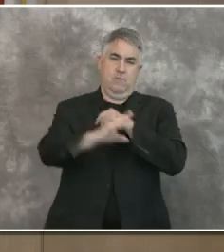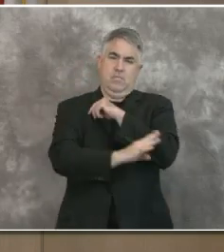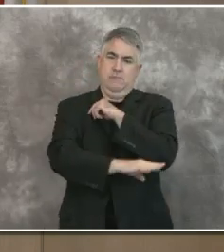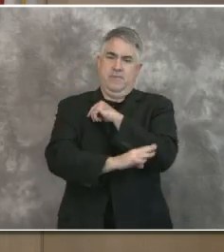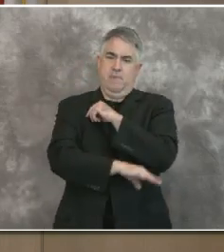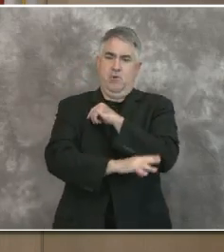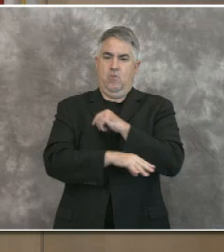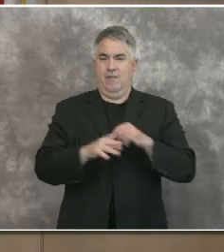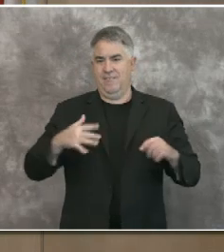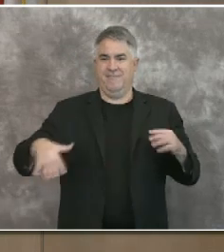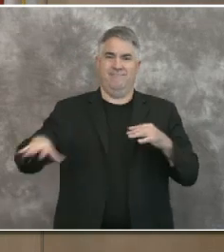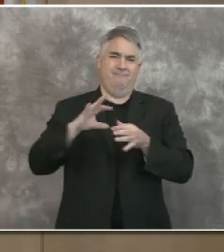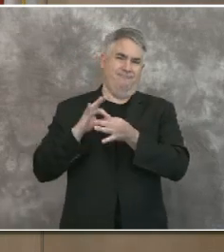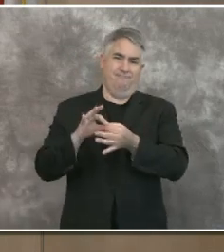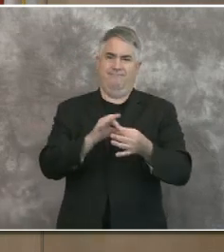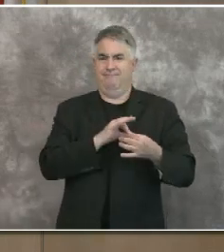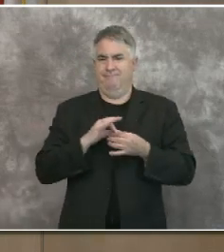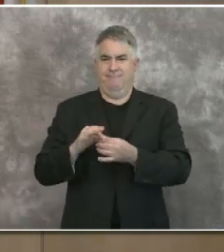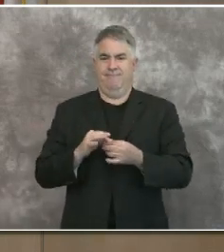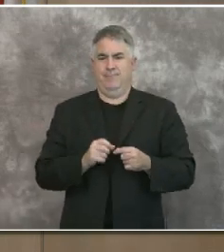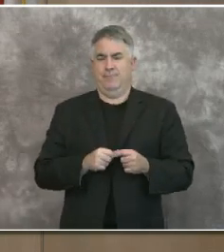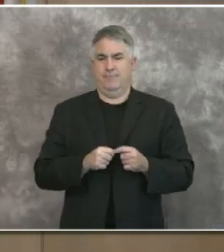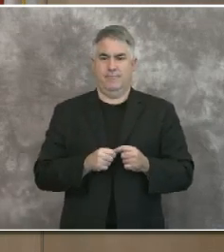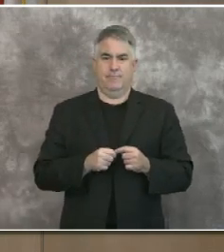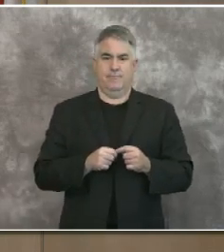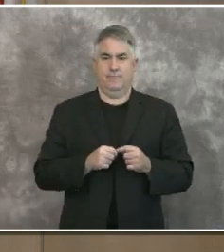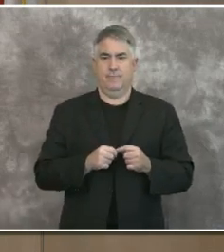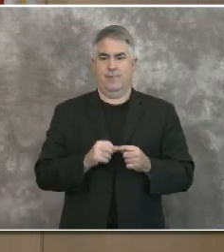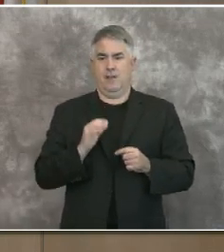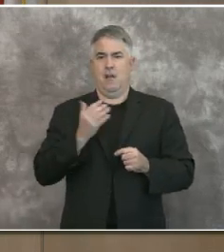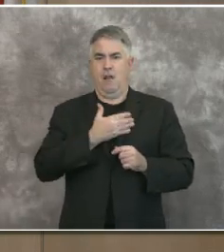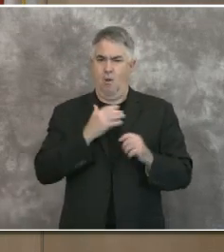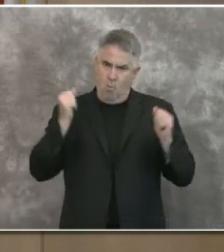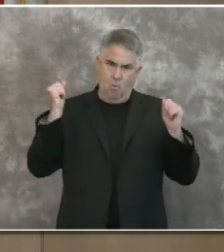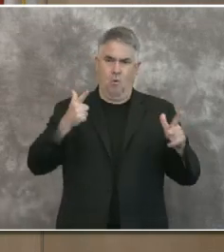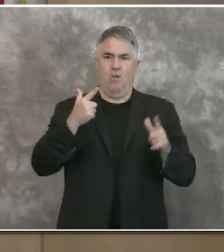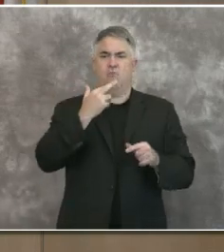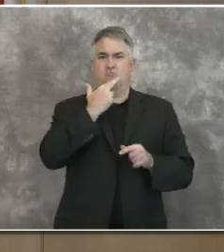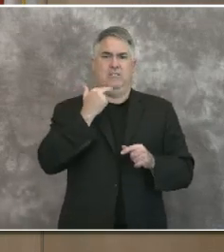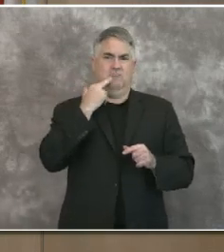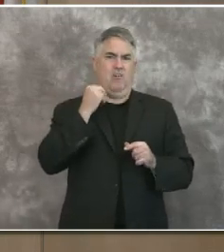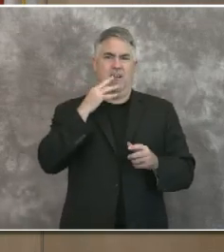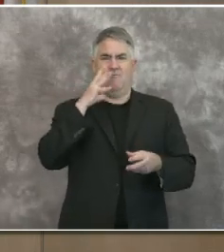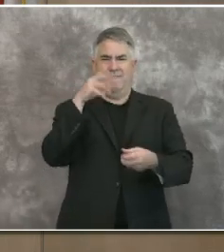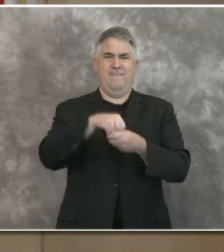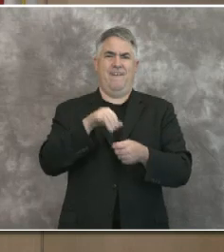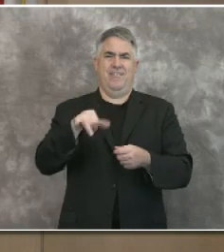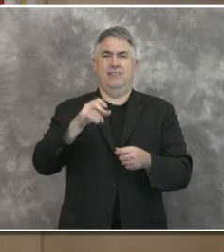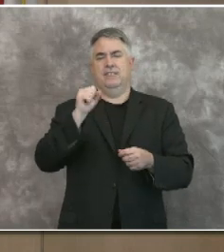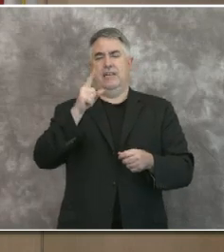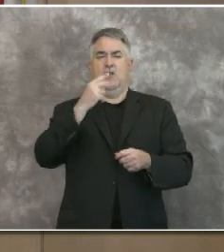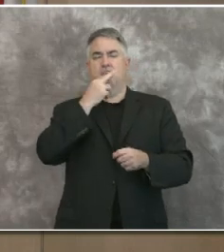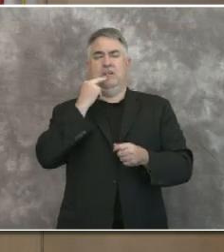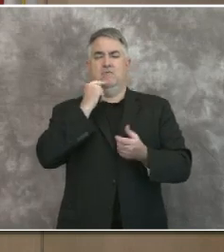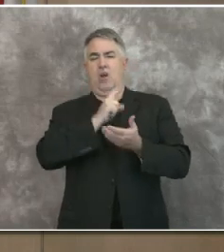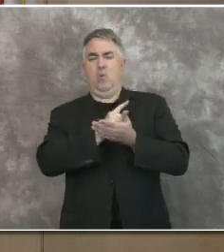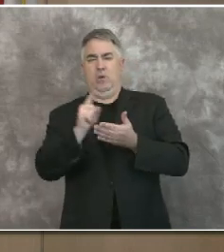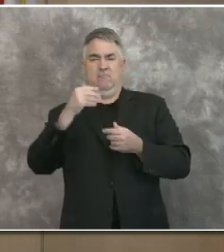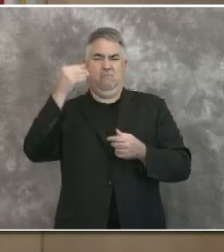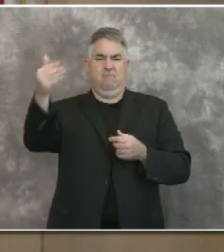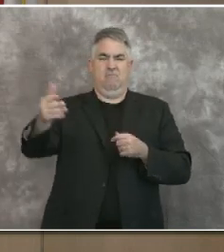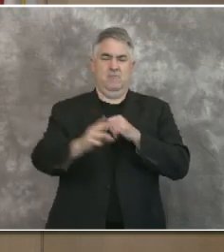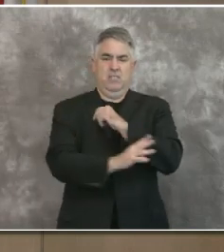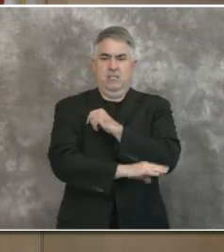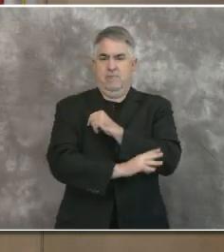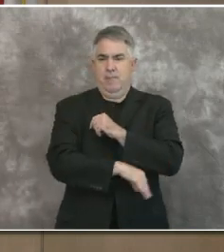inviting not just our members, but all restaurants in our region to participate. We encourage all San Diegans to go support